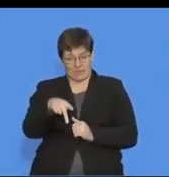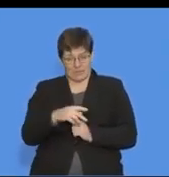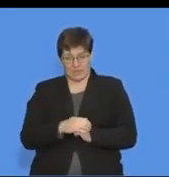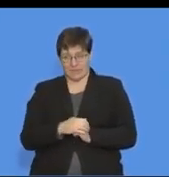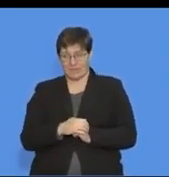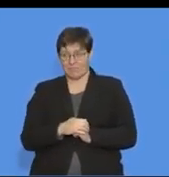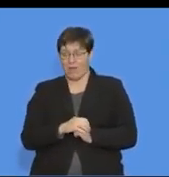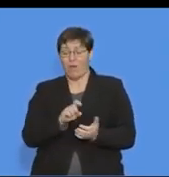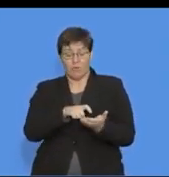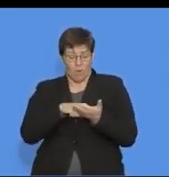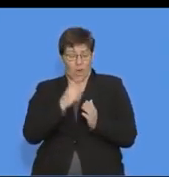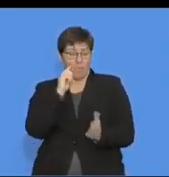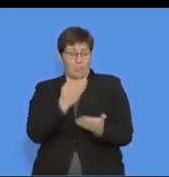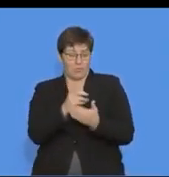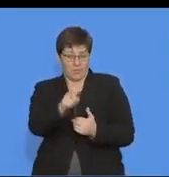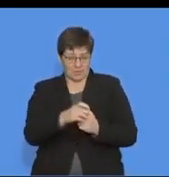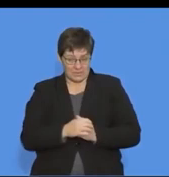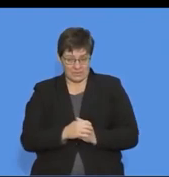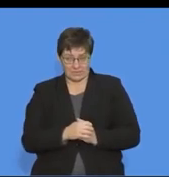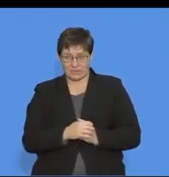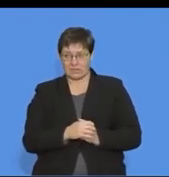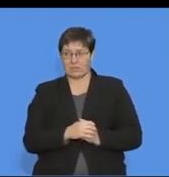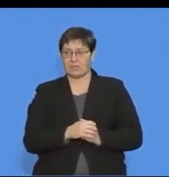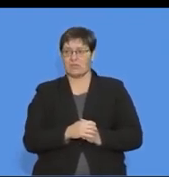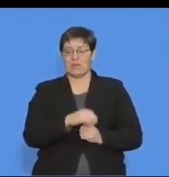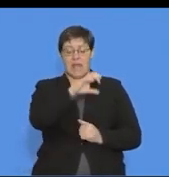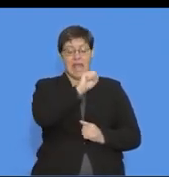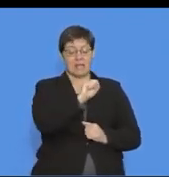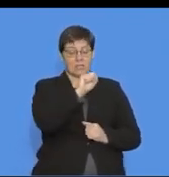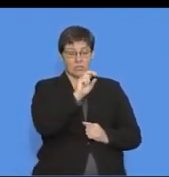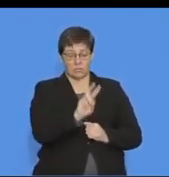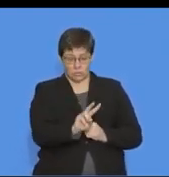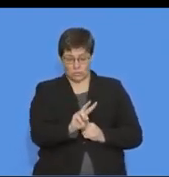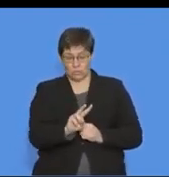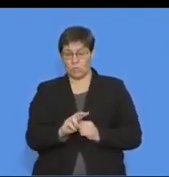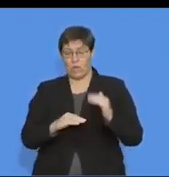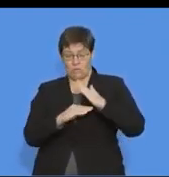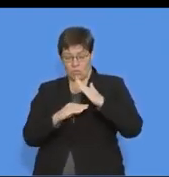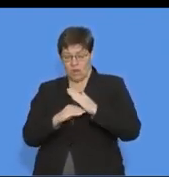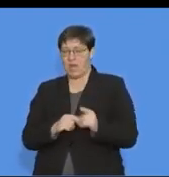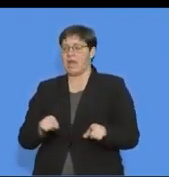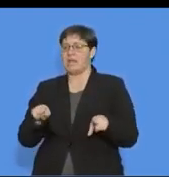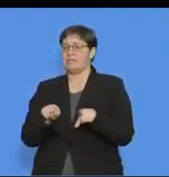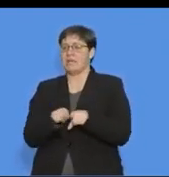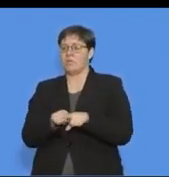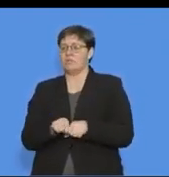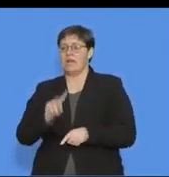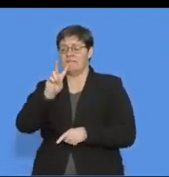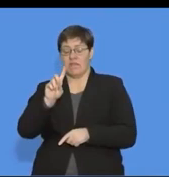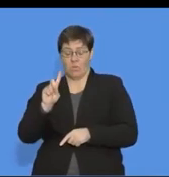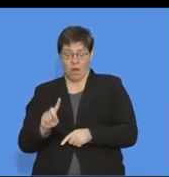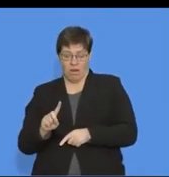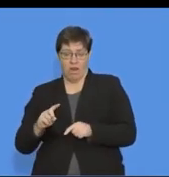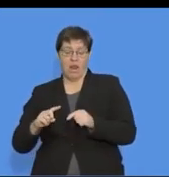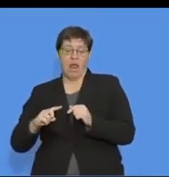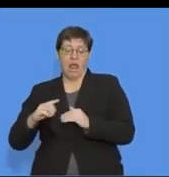to prove, is that S2 is equals to V1. That's